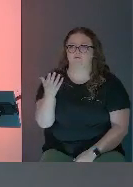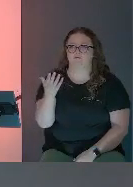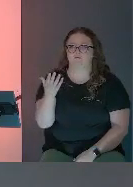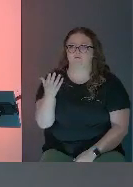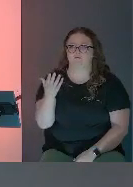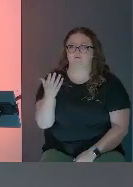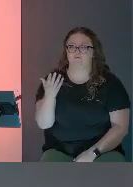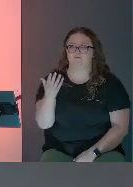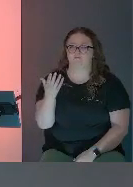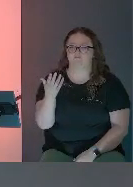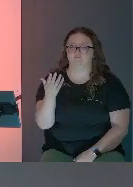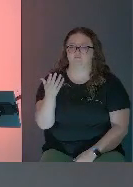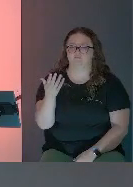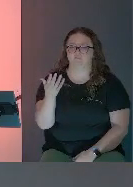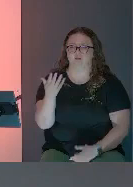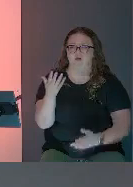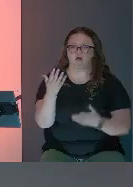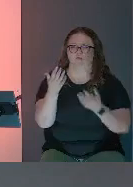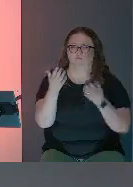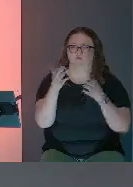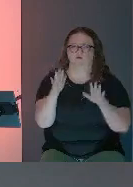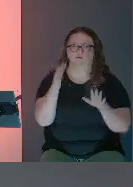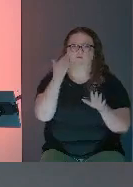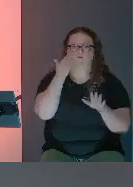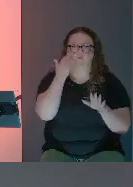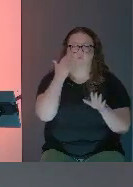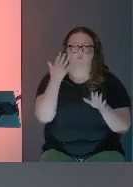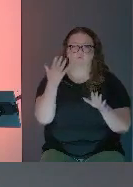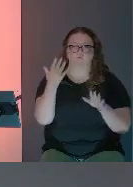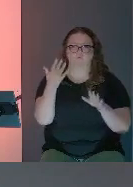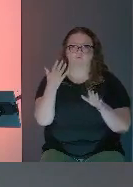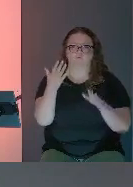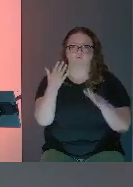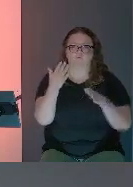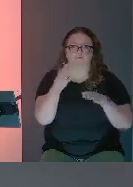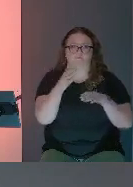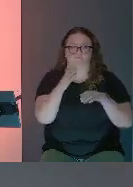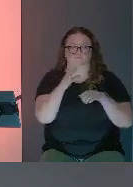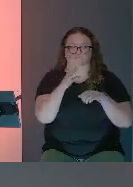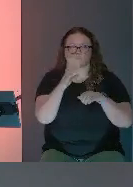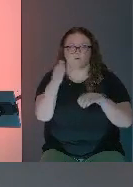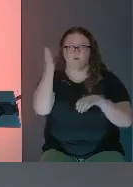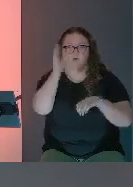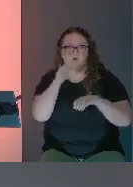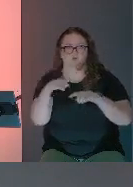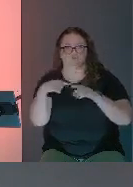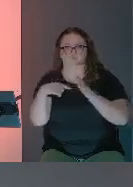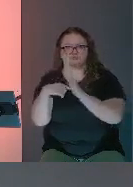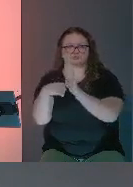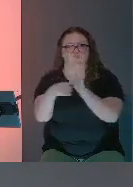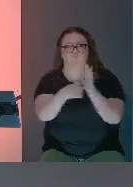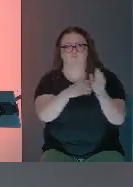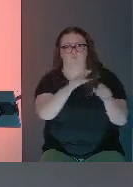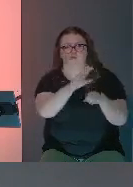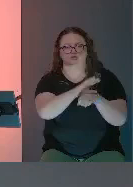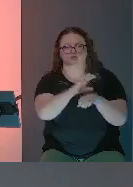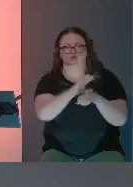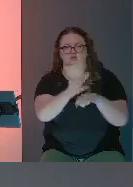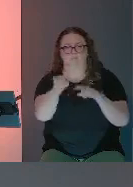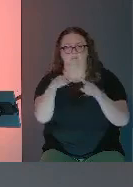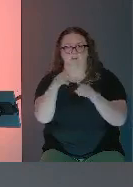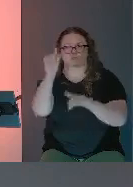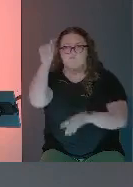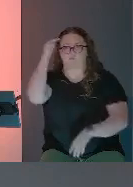care to know about what God reveals to the church about government, but I'm going to share with you what the Word of God says about how we ought to